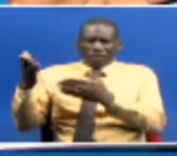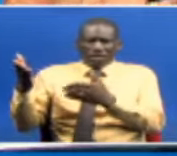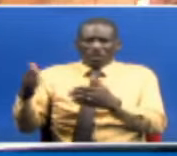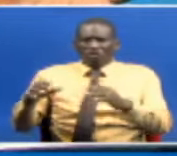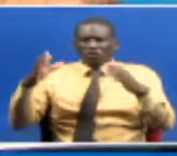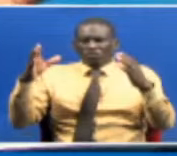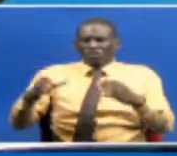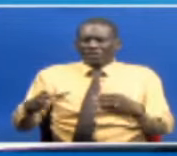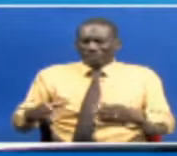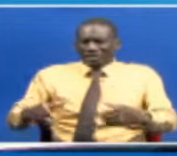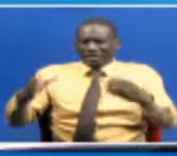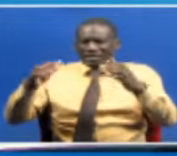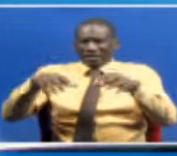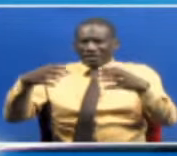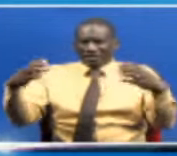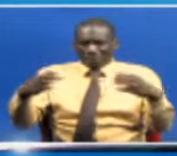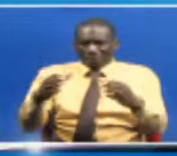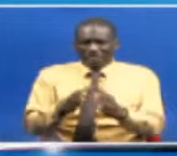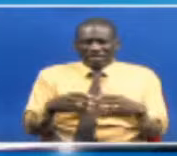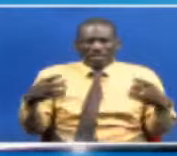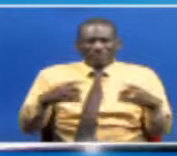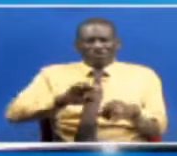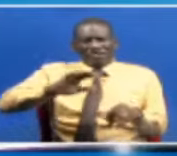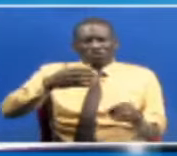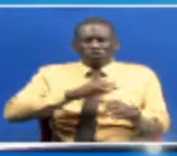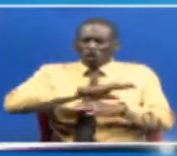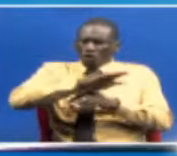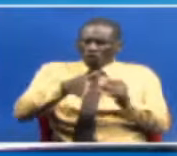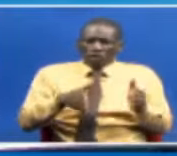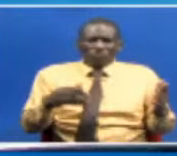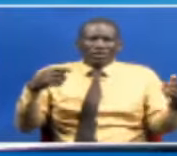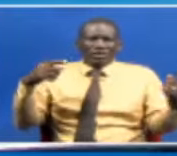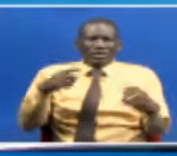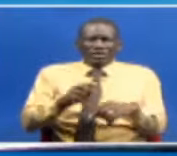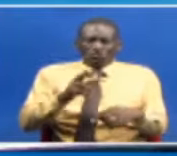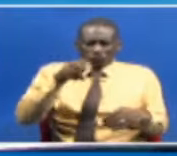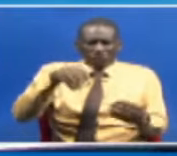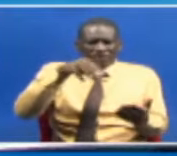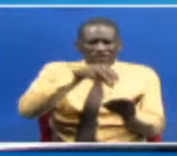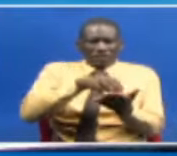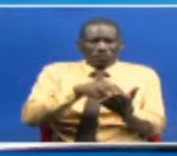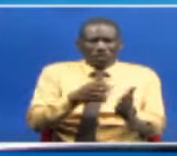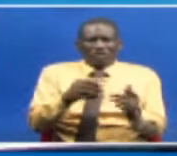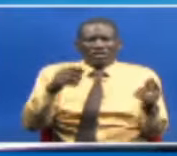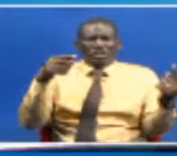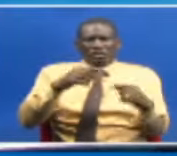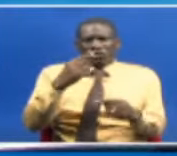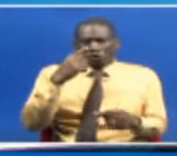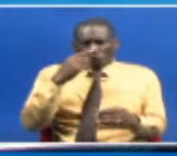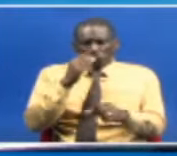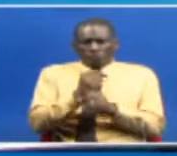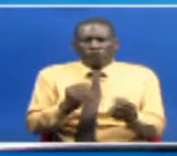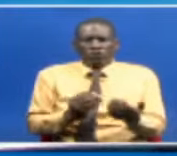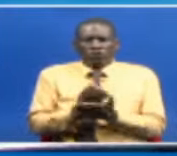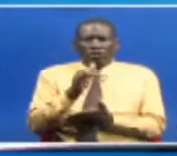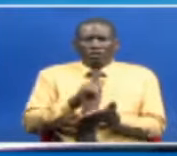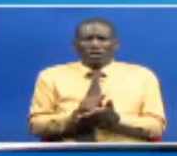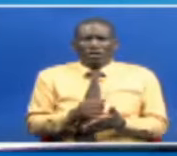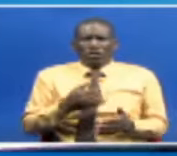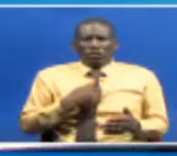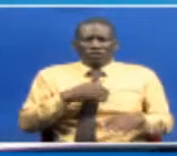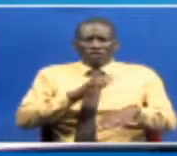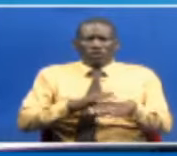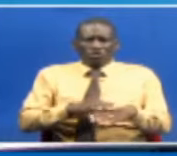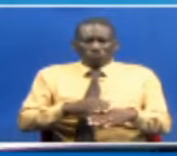farms, in the various towns, all the way down to the refilling stations, to the homes, and ensuring that there's a proper